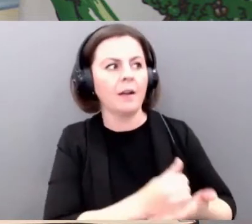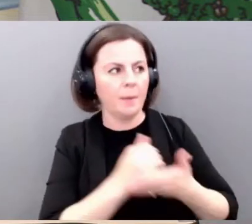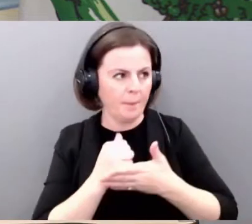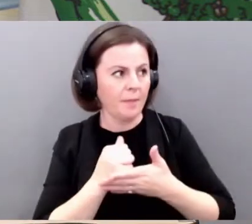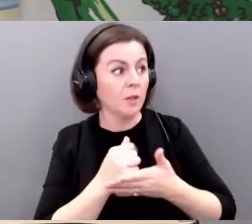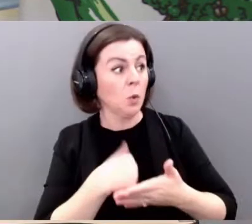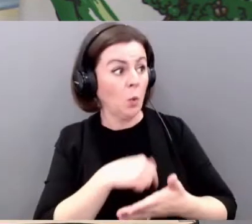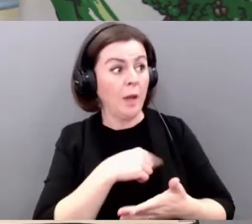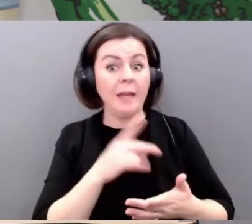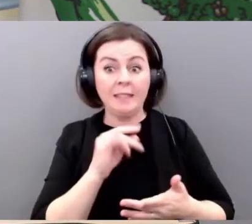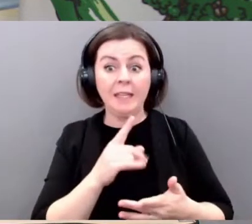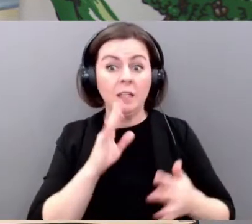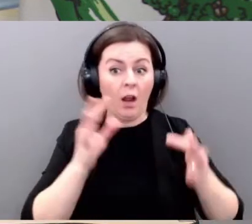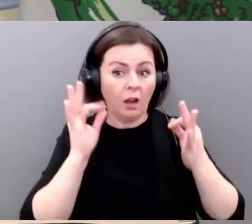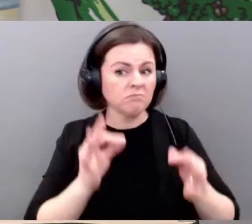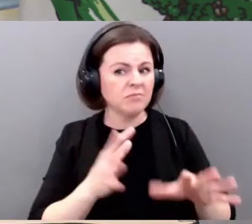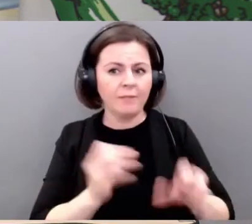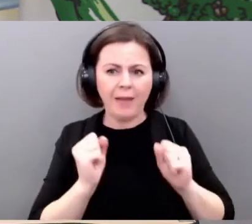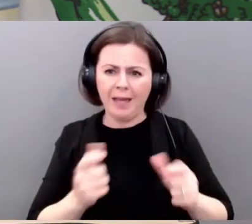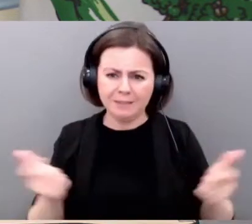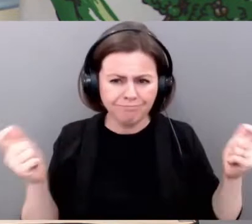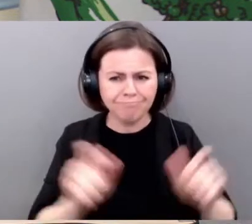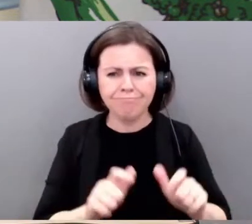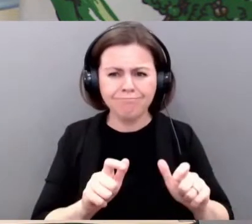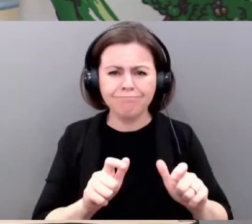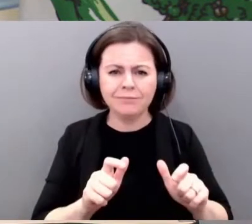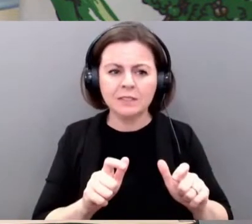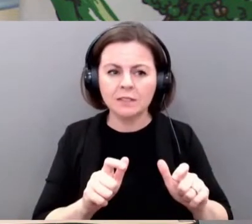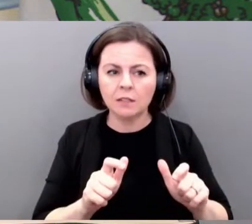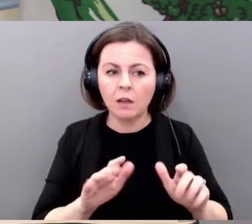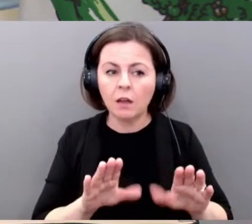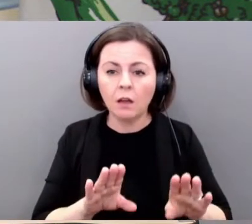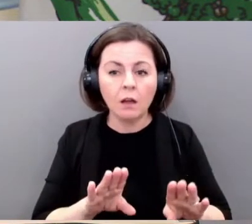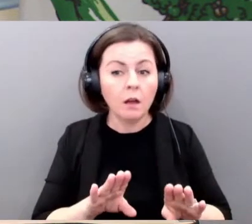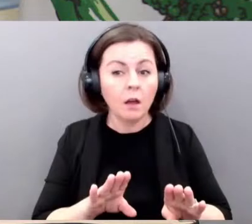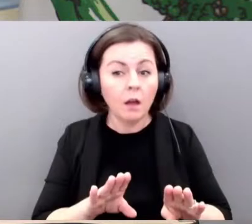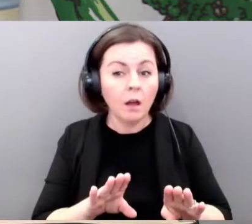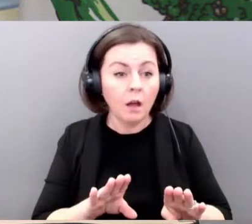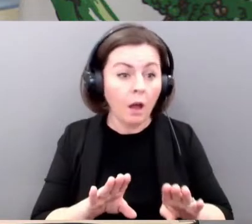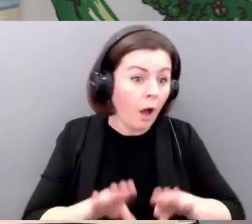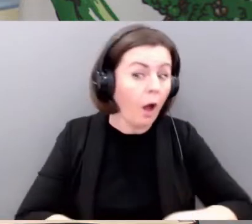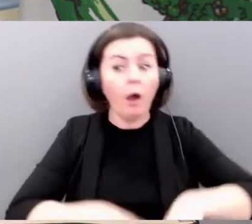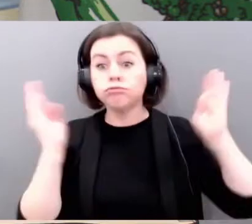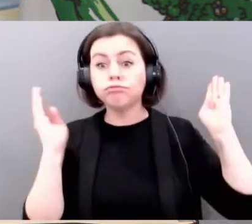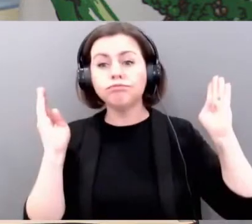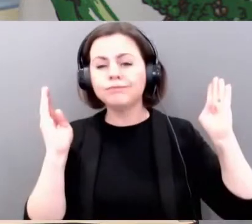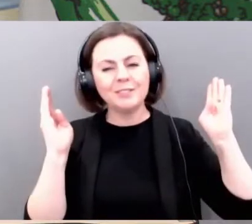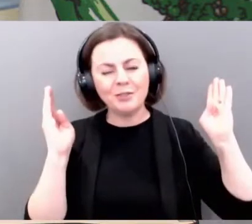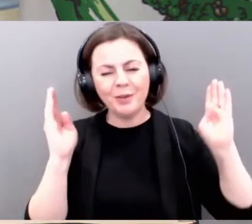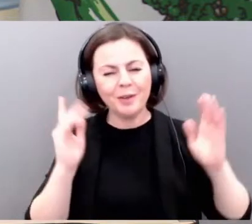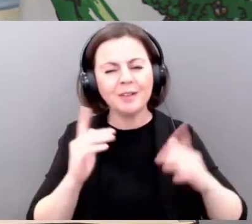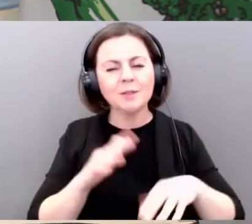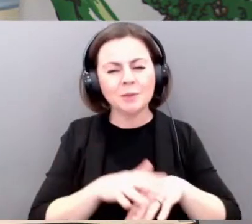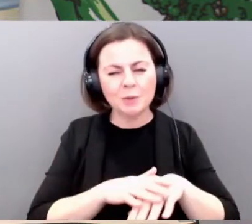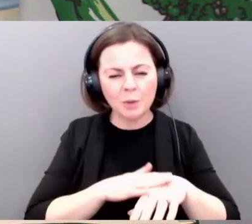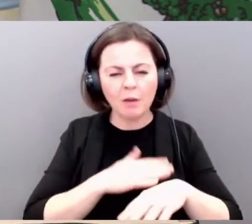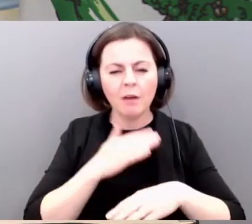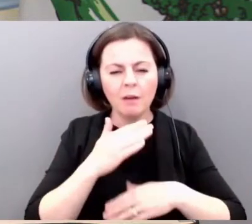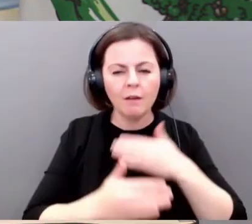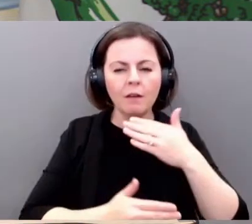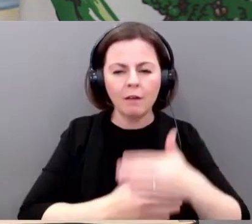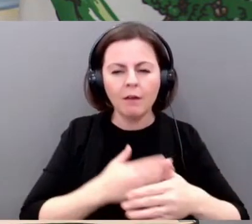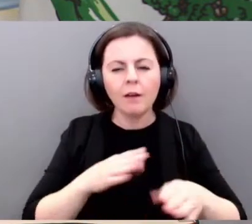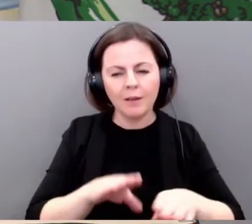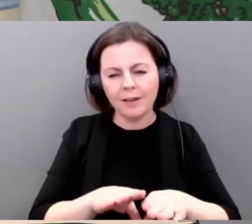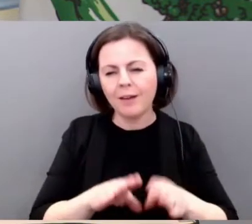today. So we won't plug back in as fast and hard as we pulled the plug for obvious